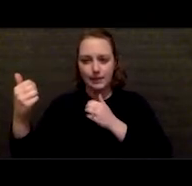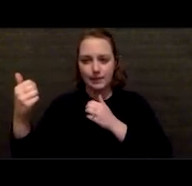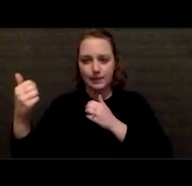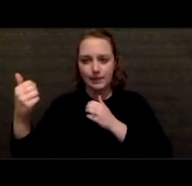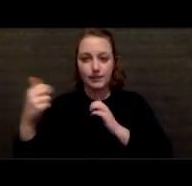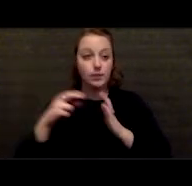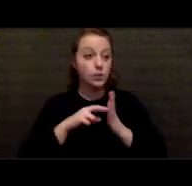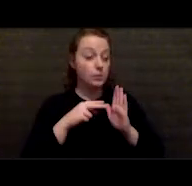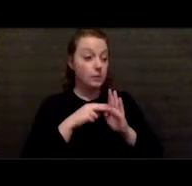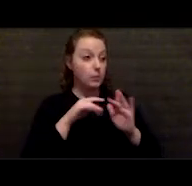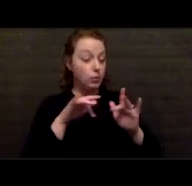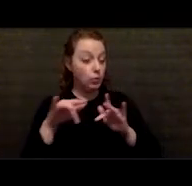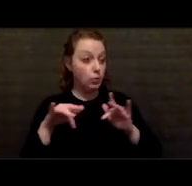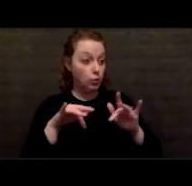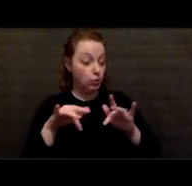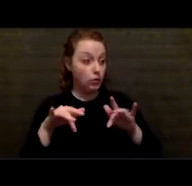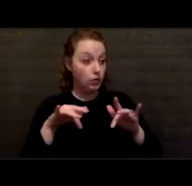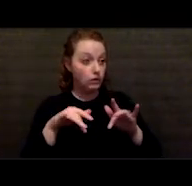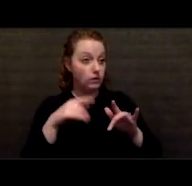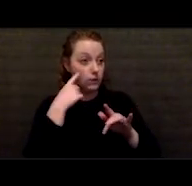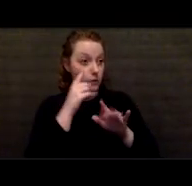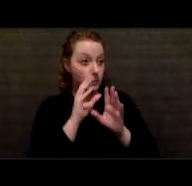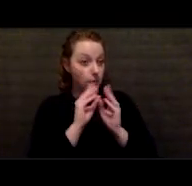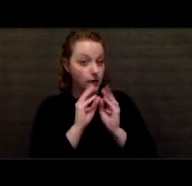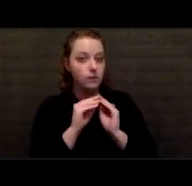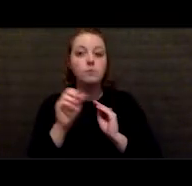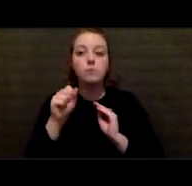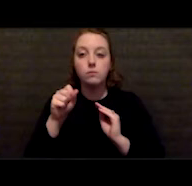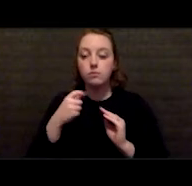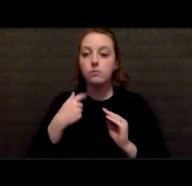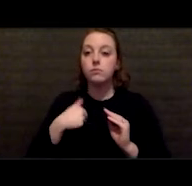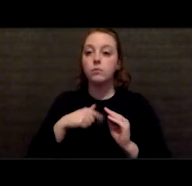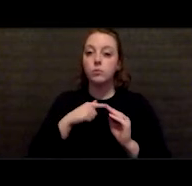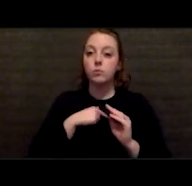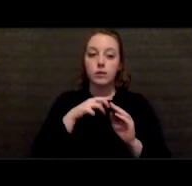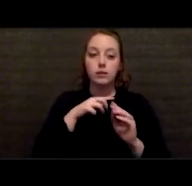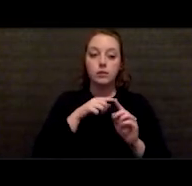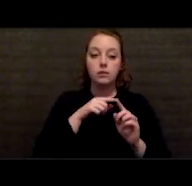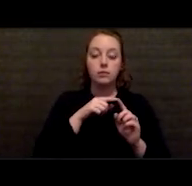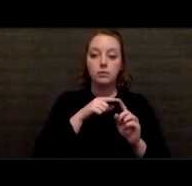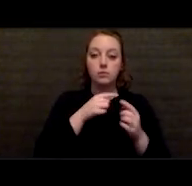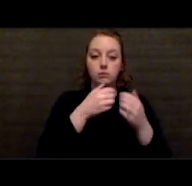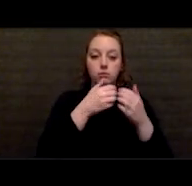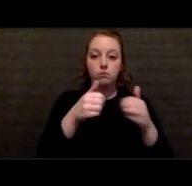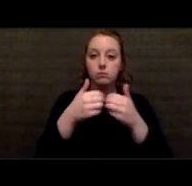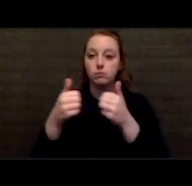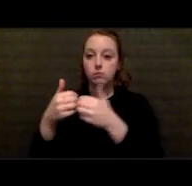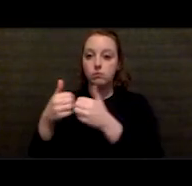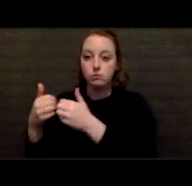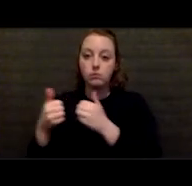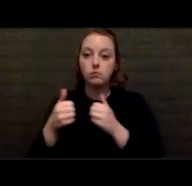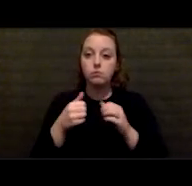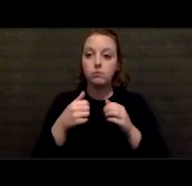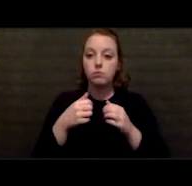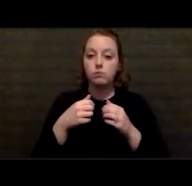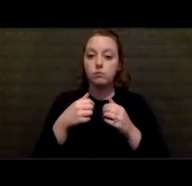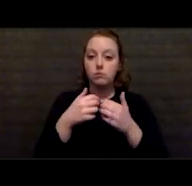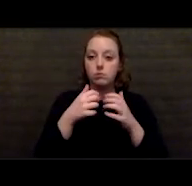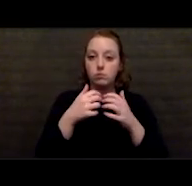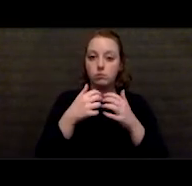a video standpoint? Yeah, we were all assigned to breakout rooms to record, and Donna and I should not